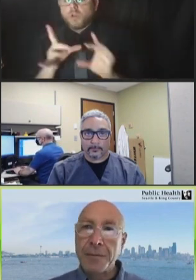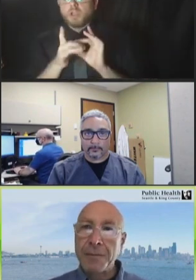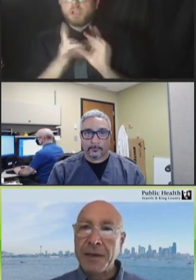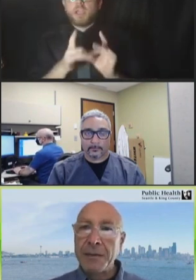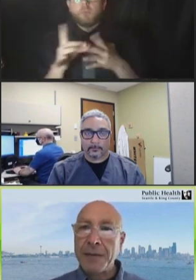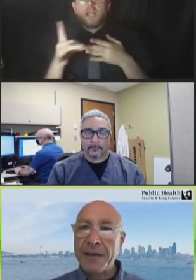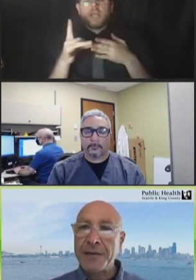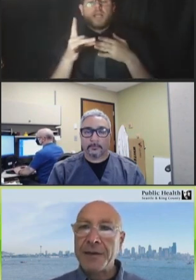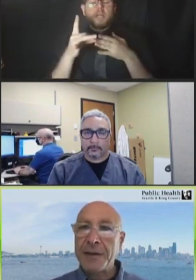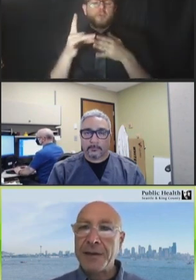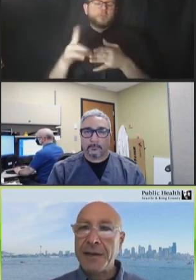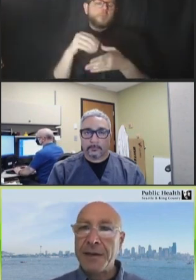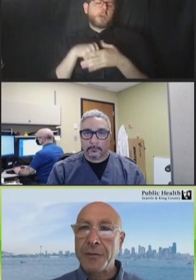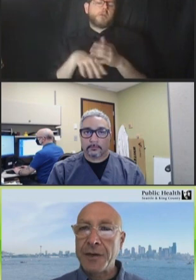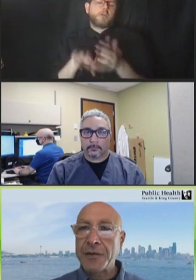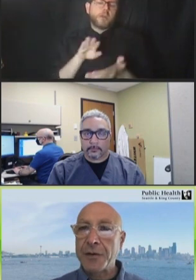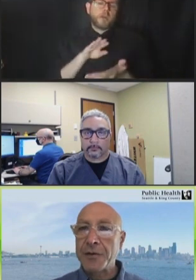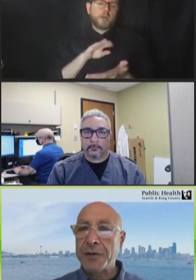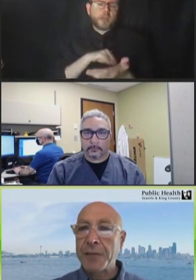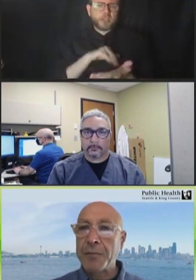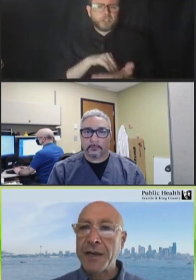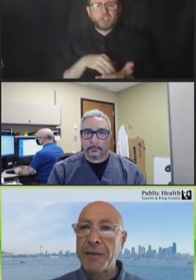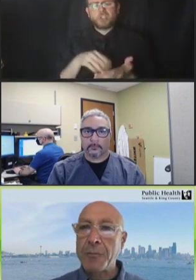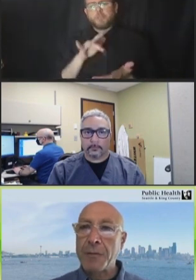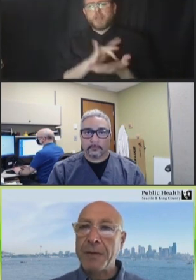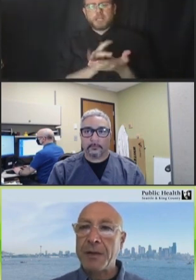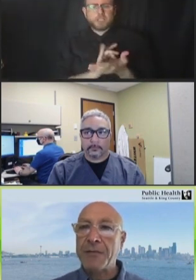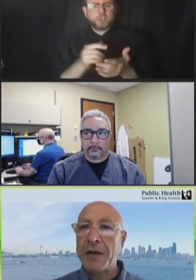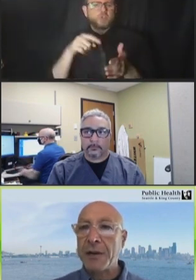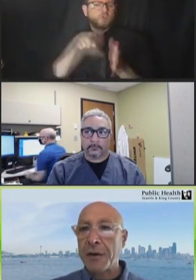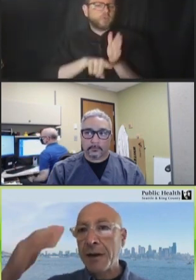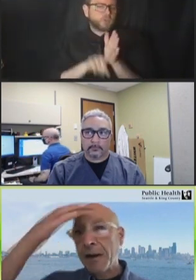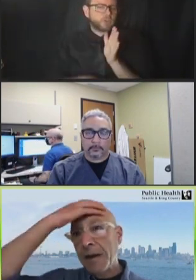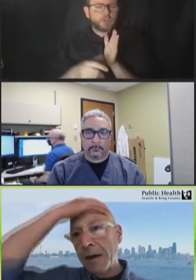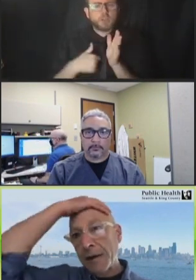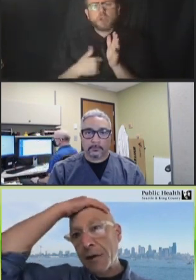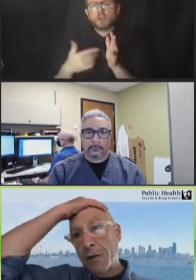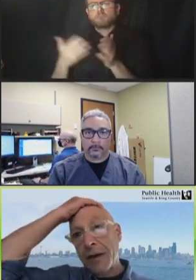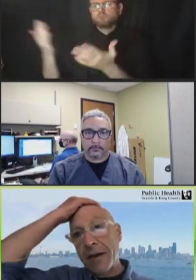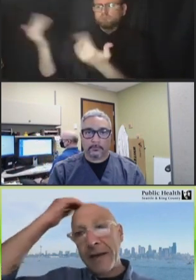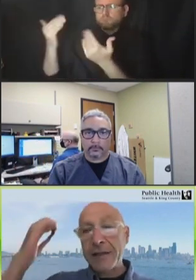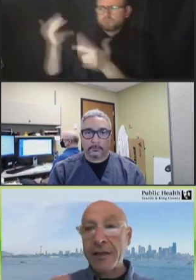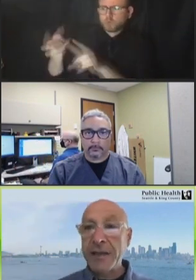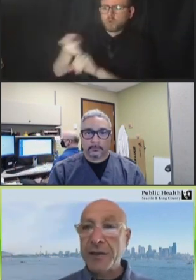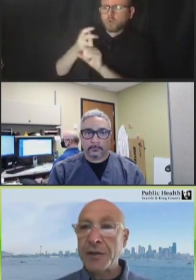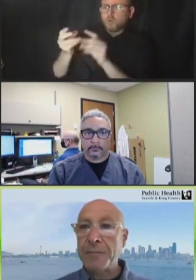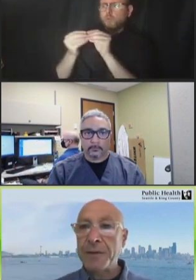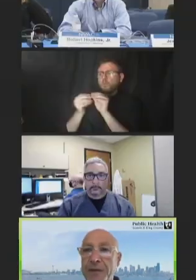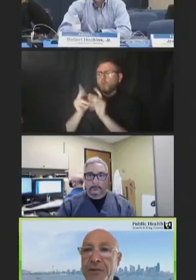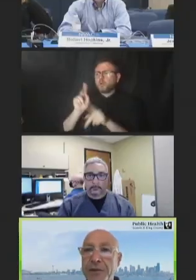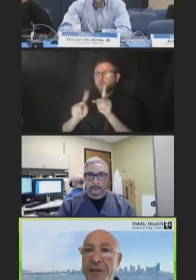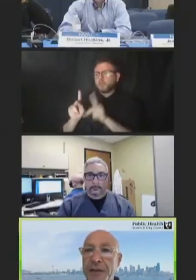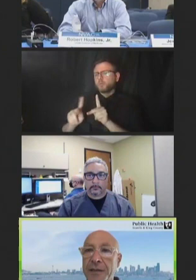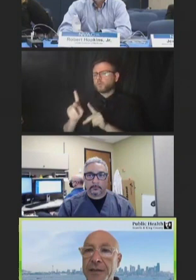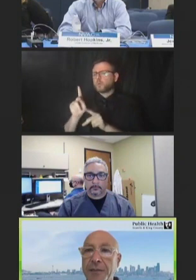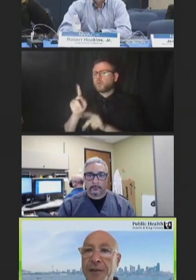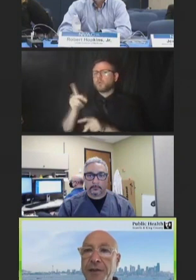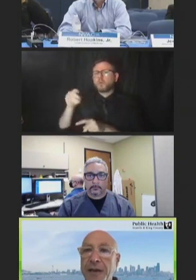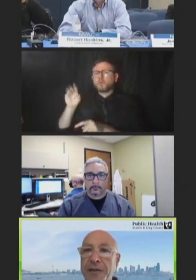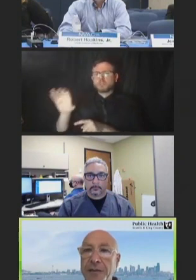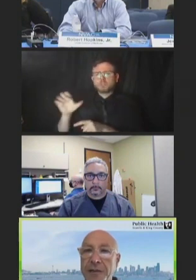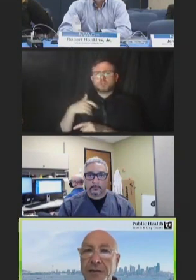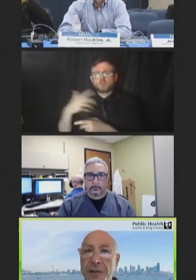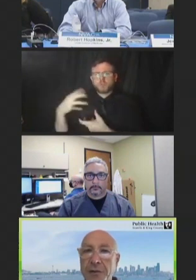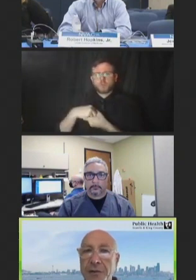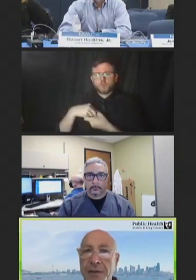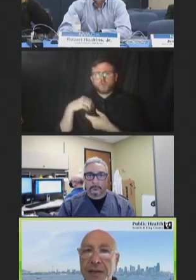leadership in medicine, in research, and bringing more people of color, into leadership positions, and some of the